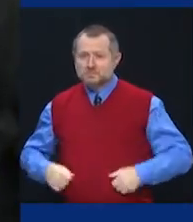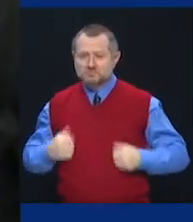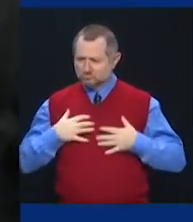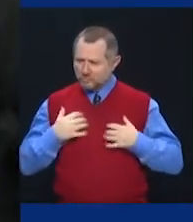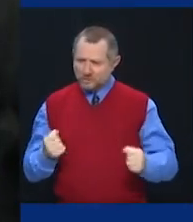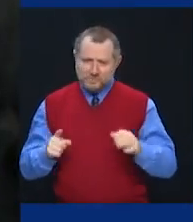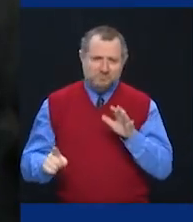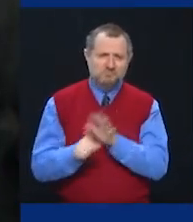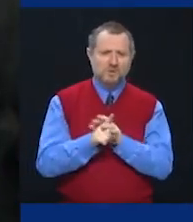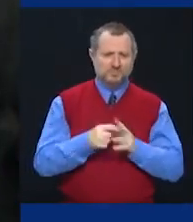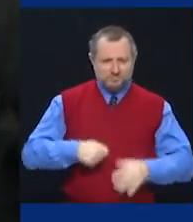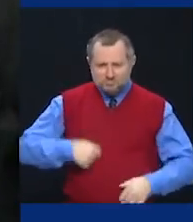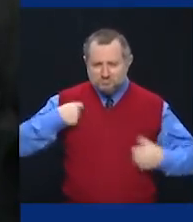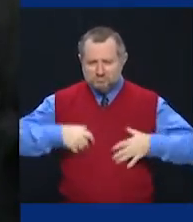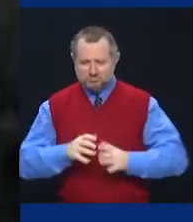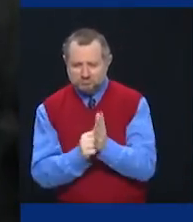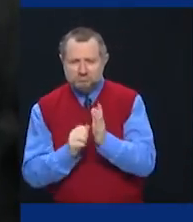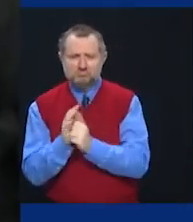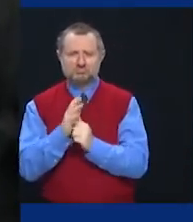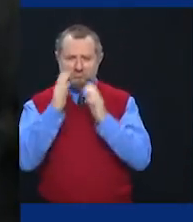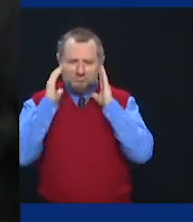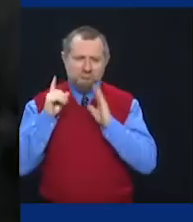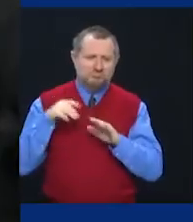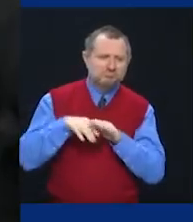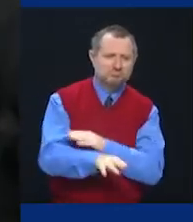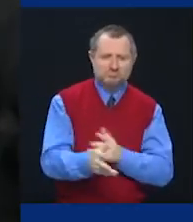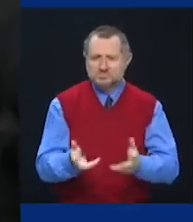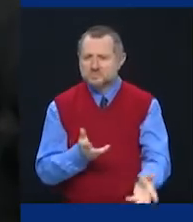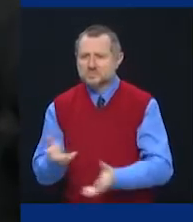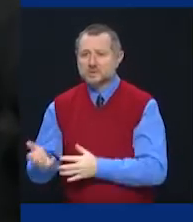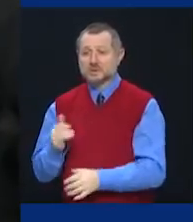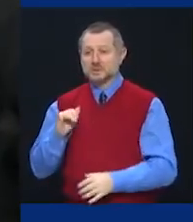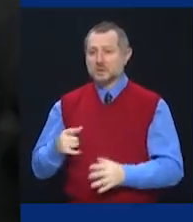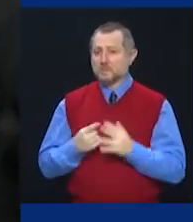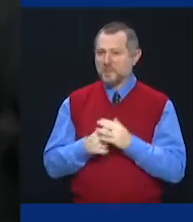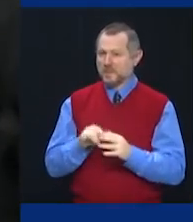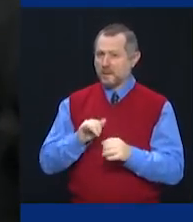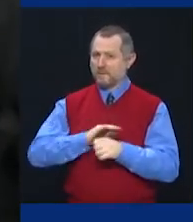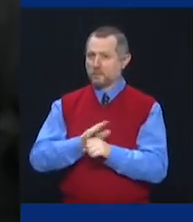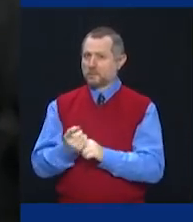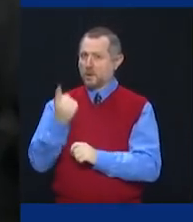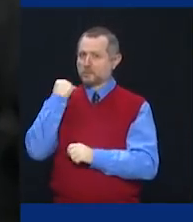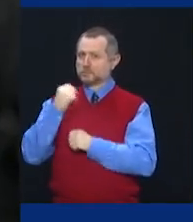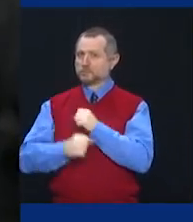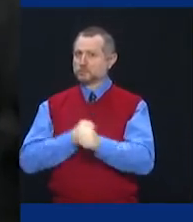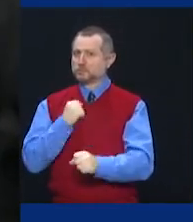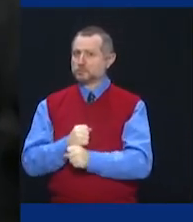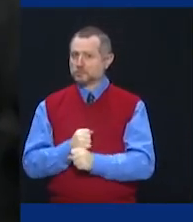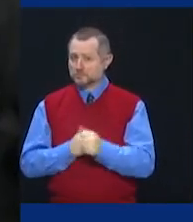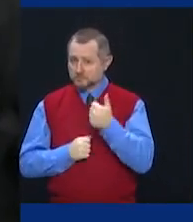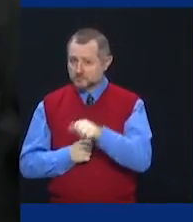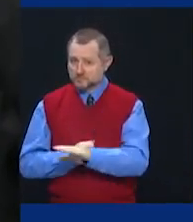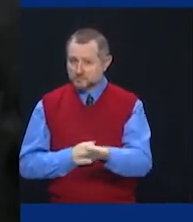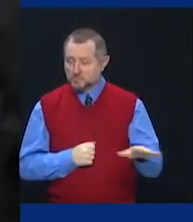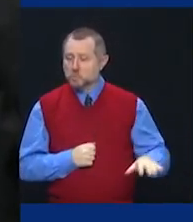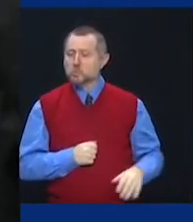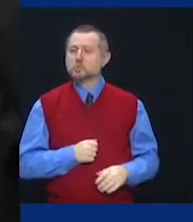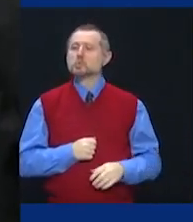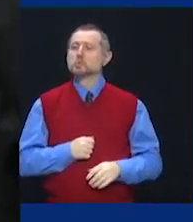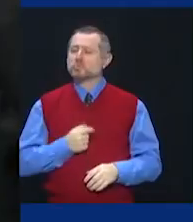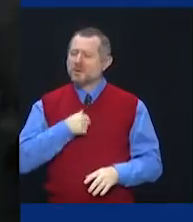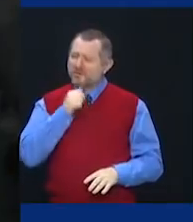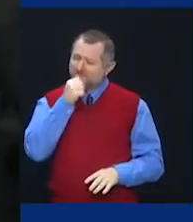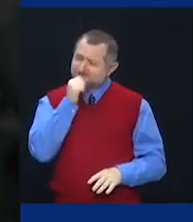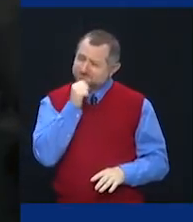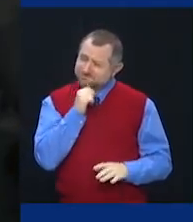up. And that was the beginning. And we made it through. It was a